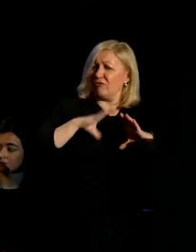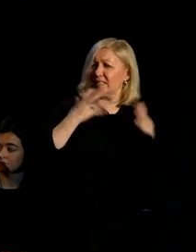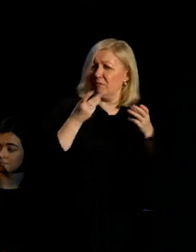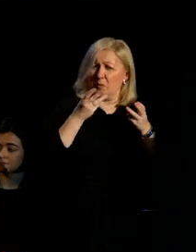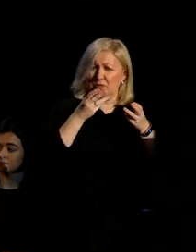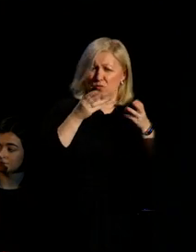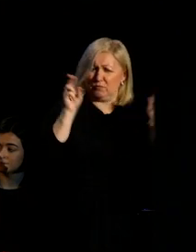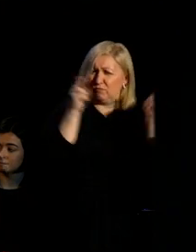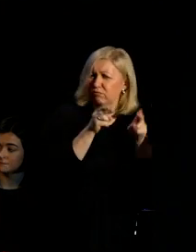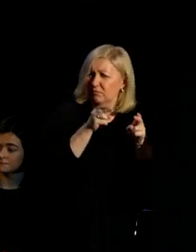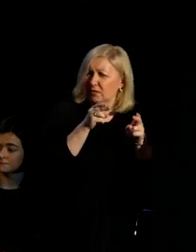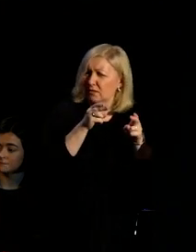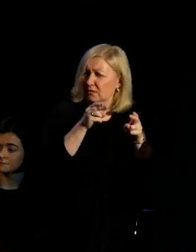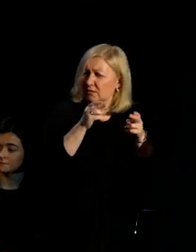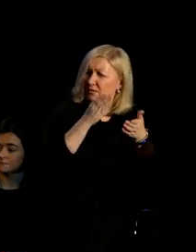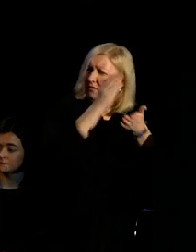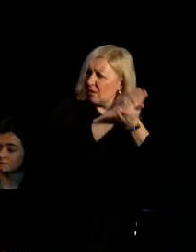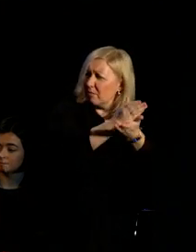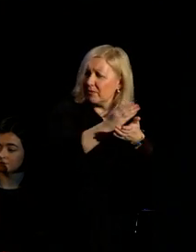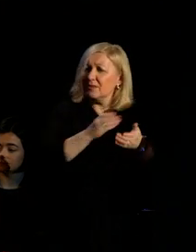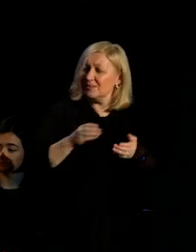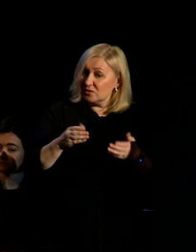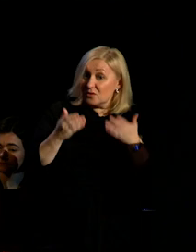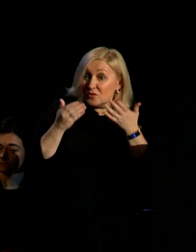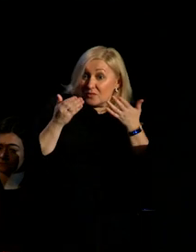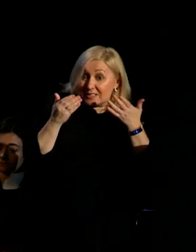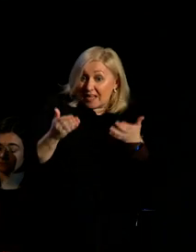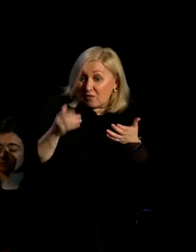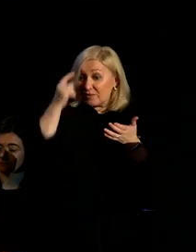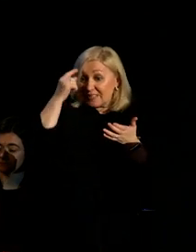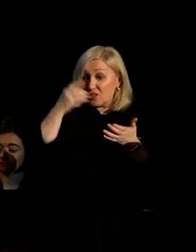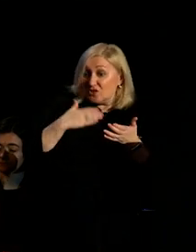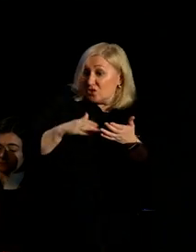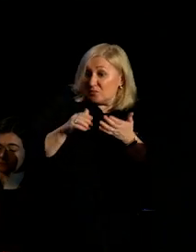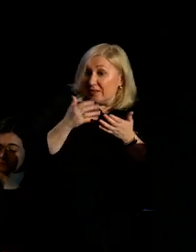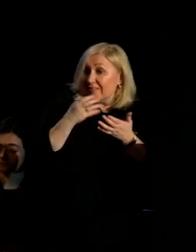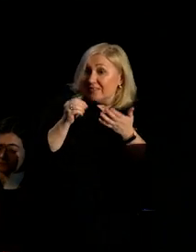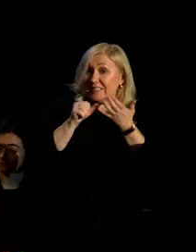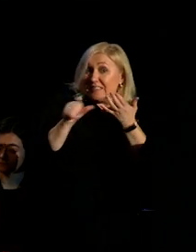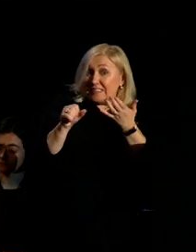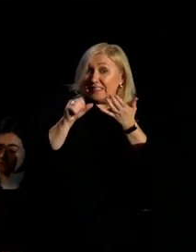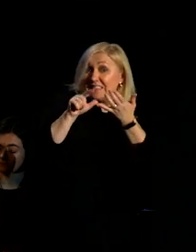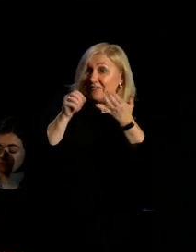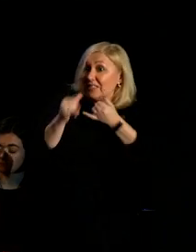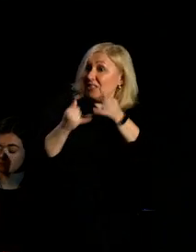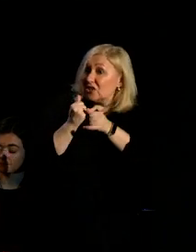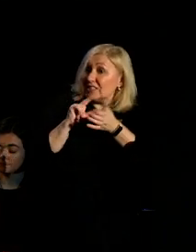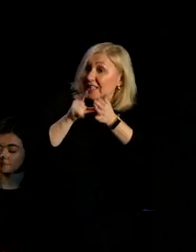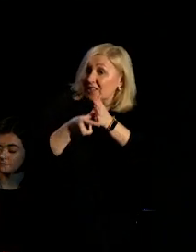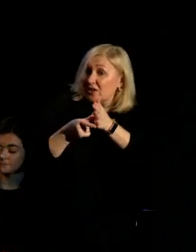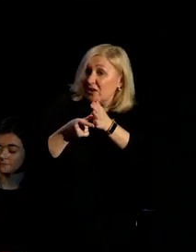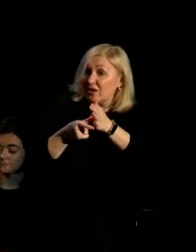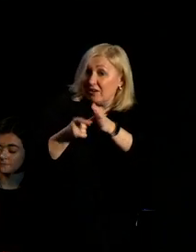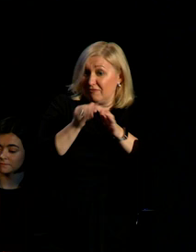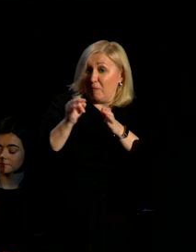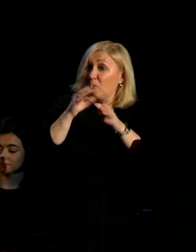three generations after the catastrophe that was World War II, and given our boundless capacity for creativity